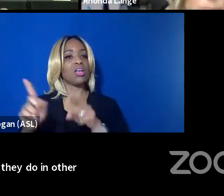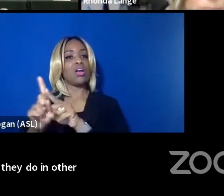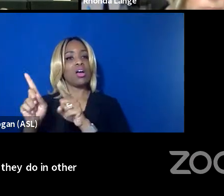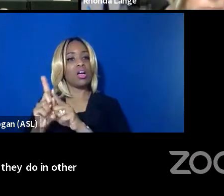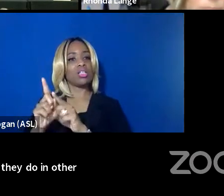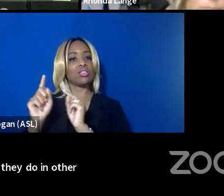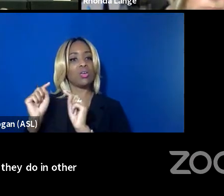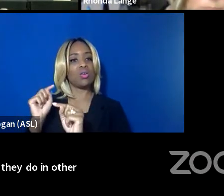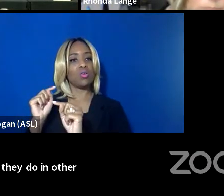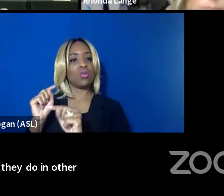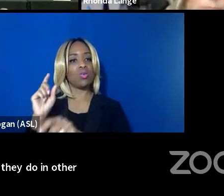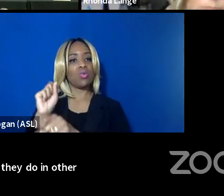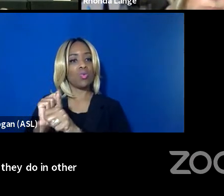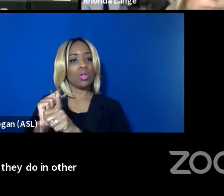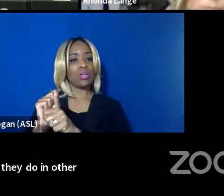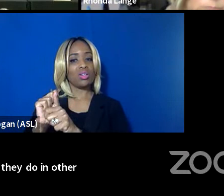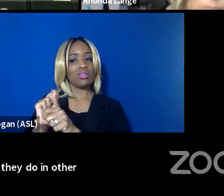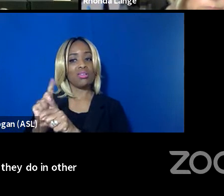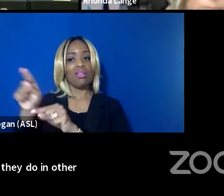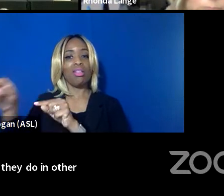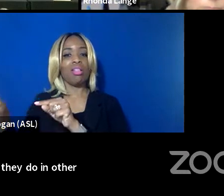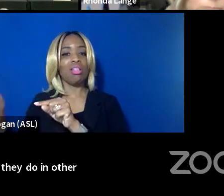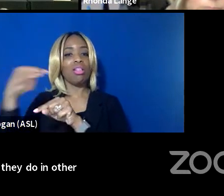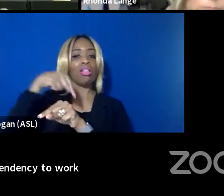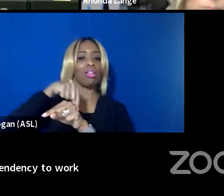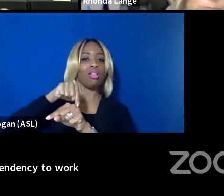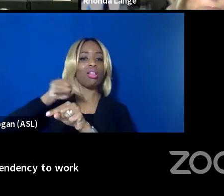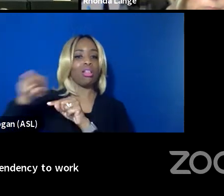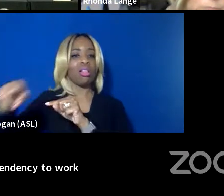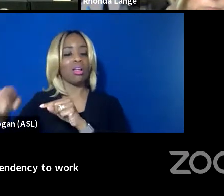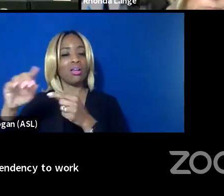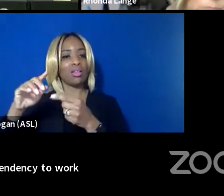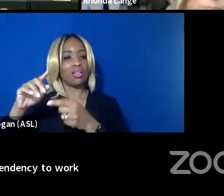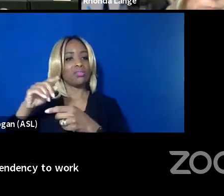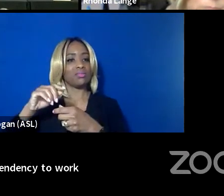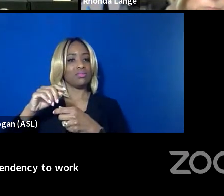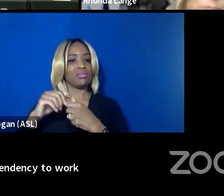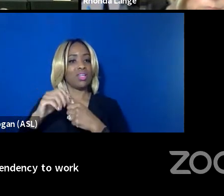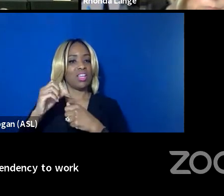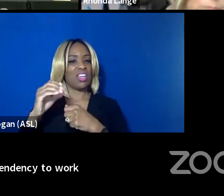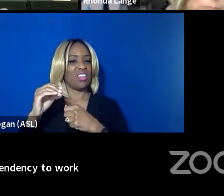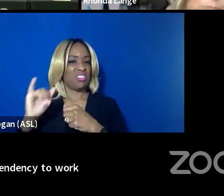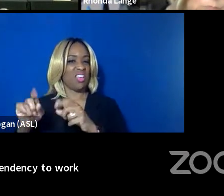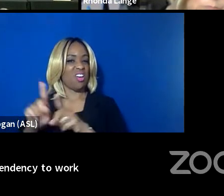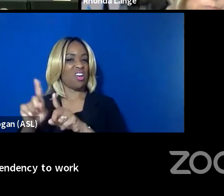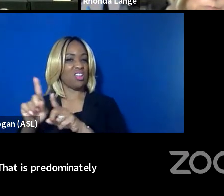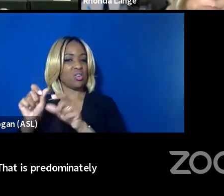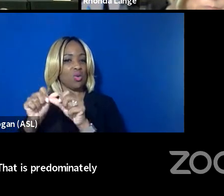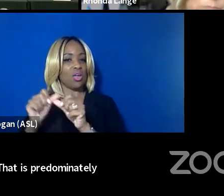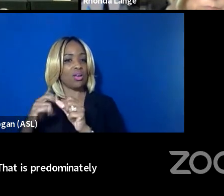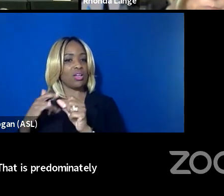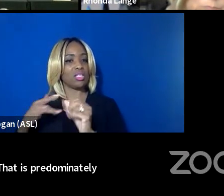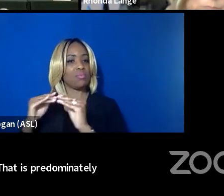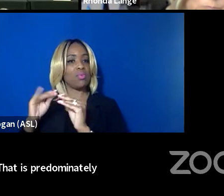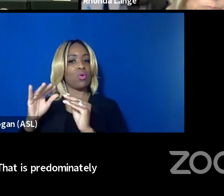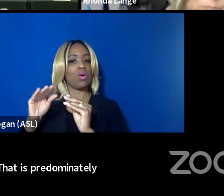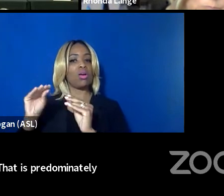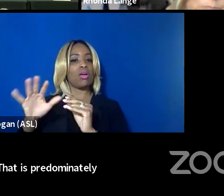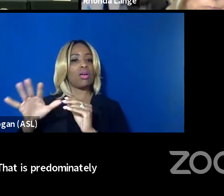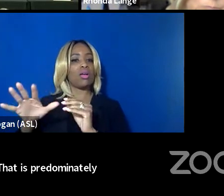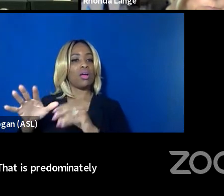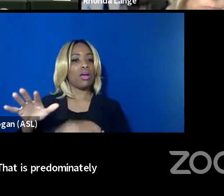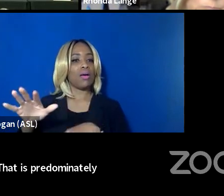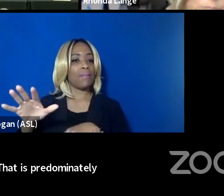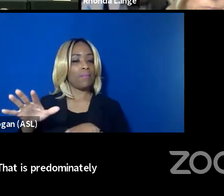to work within each other's community. That's predominantly also an area that tends to be more African-American with